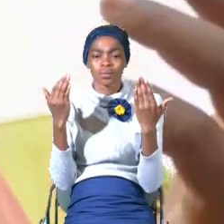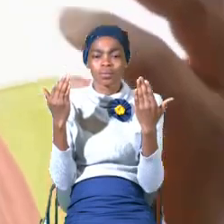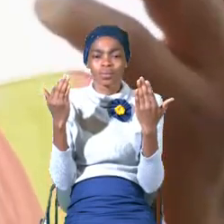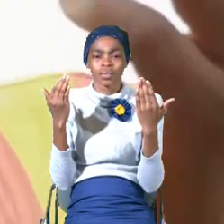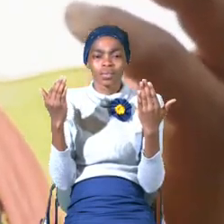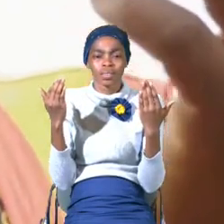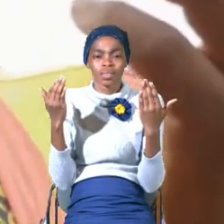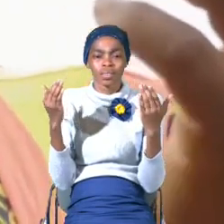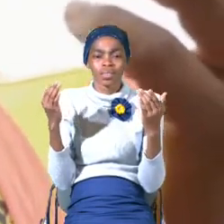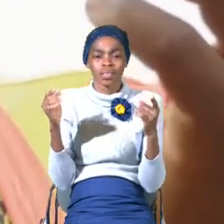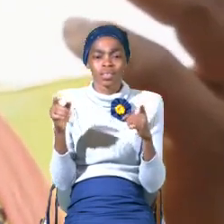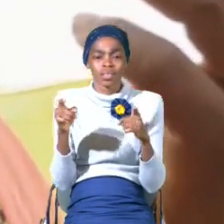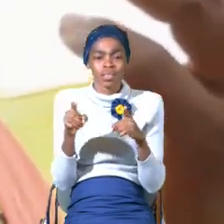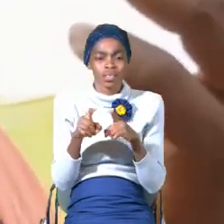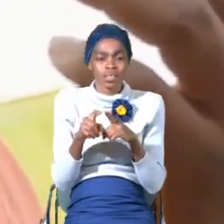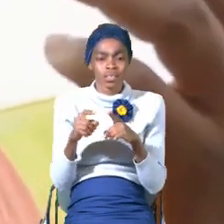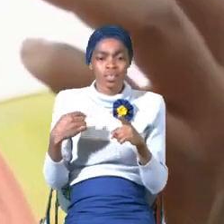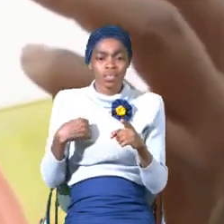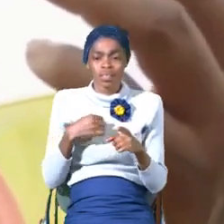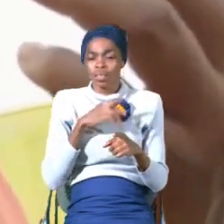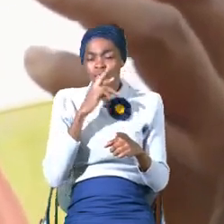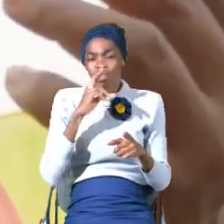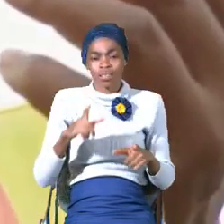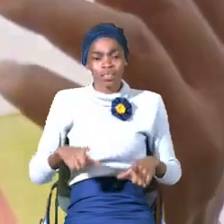I'll be early.